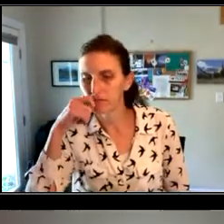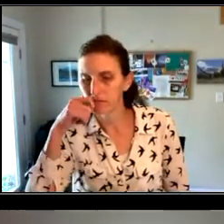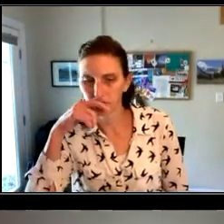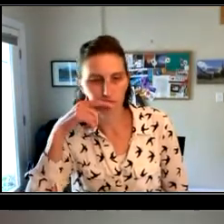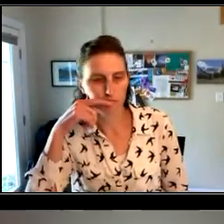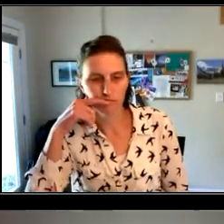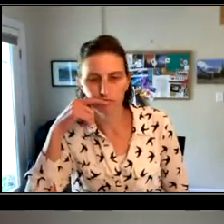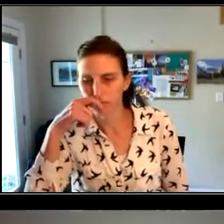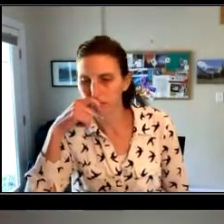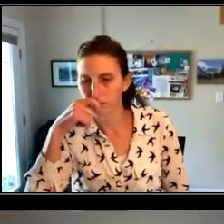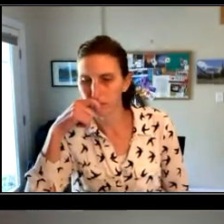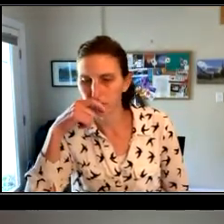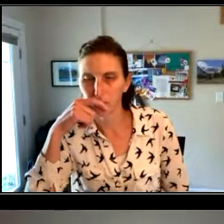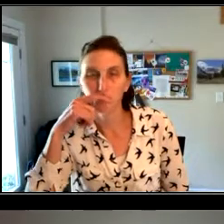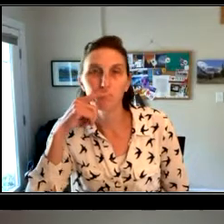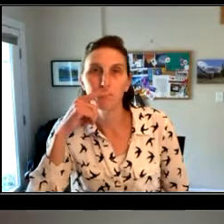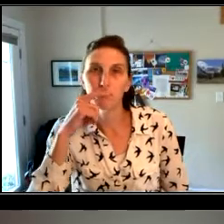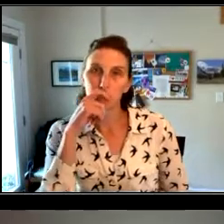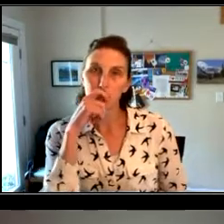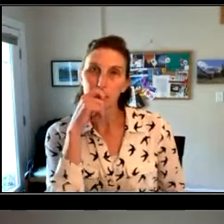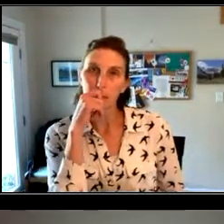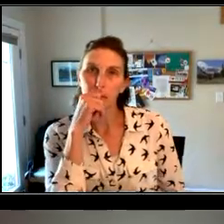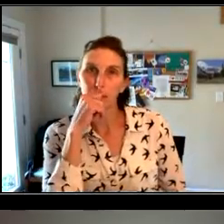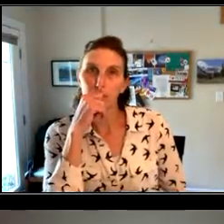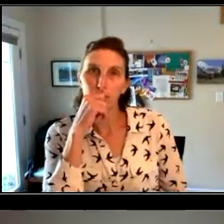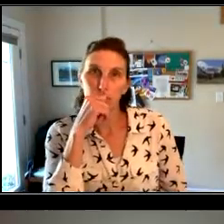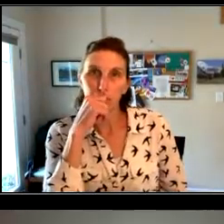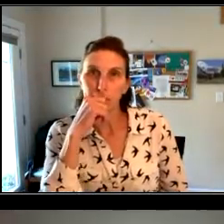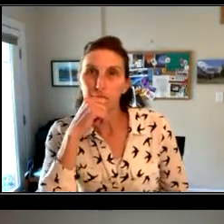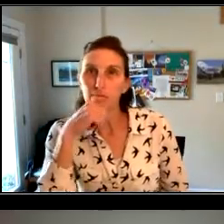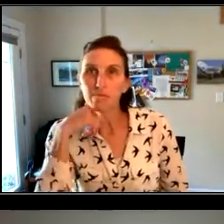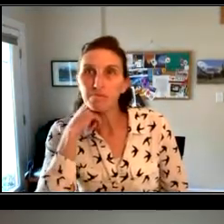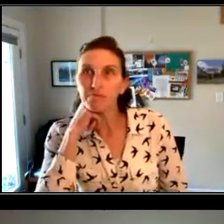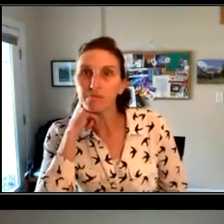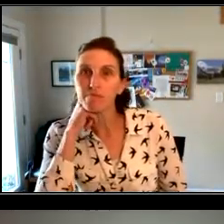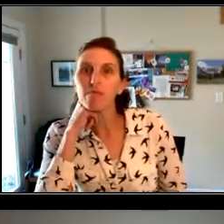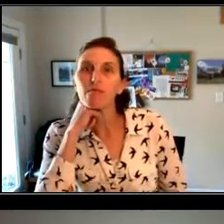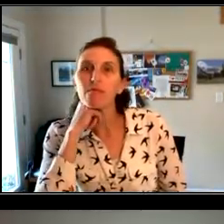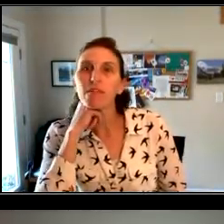All right, now I'll move to, item 3,